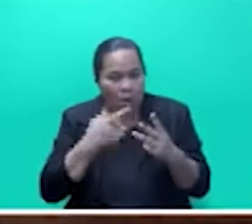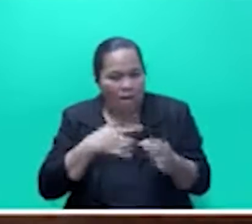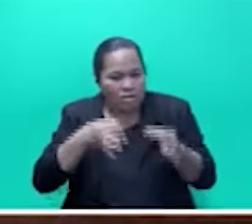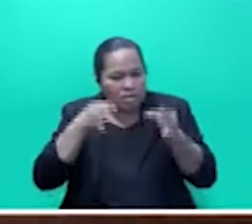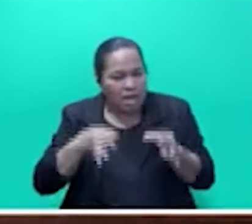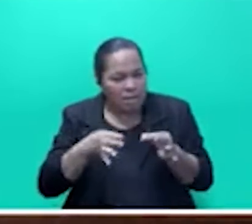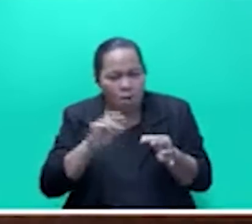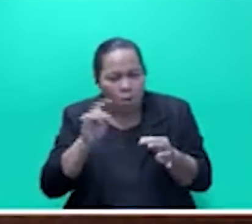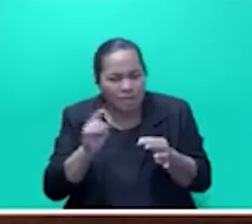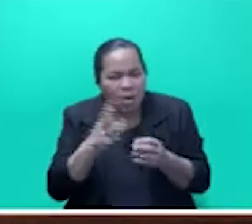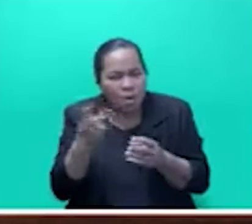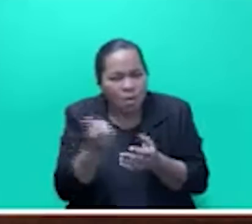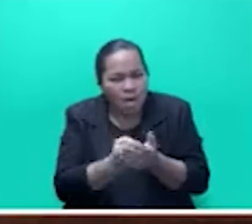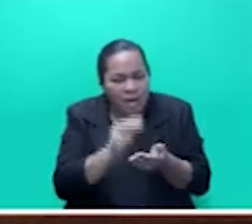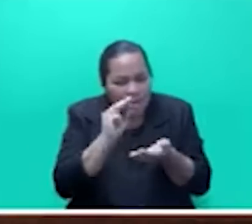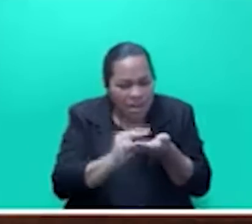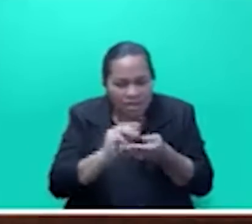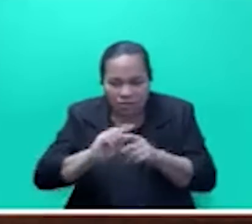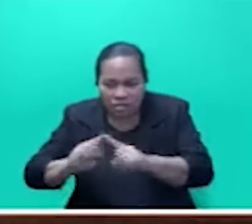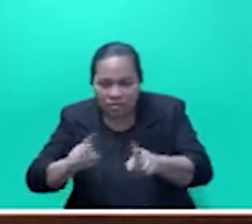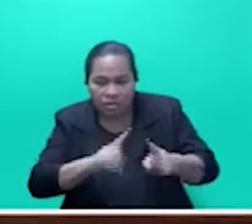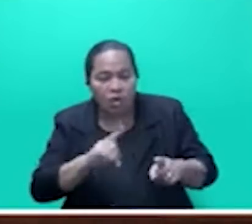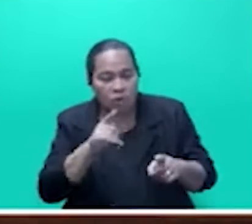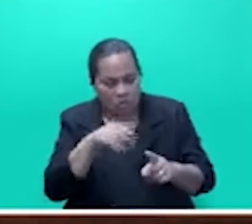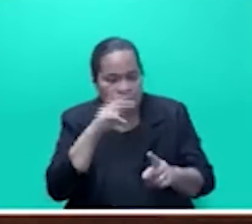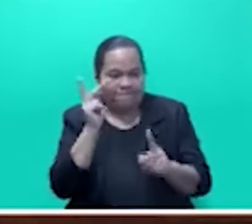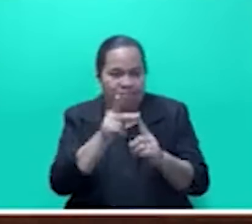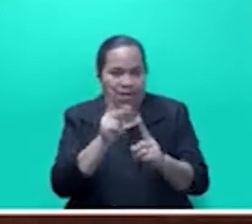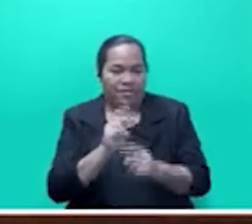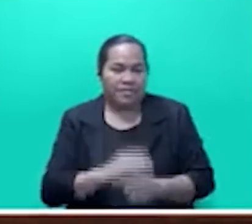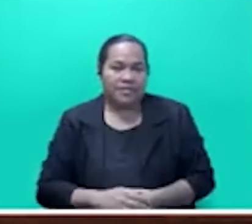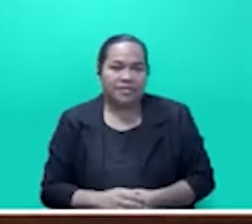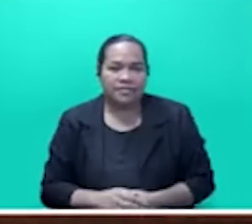wage for different sectors of the economy will be given priority.